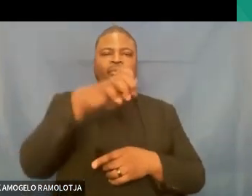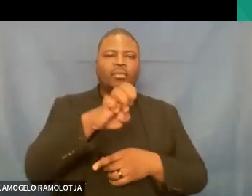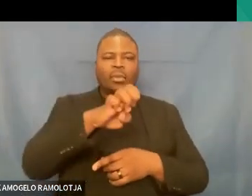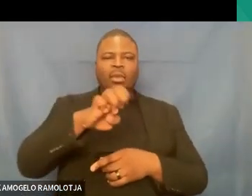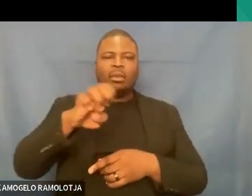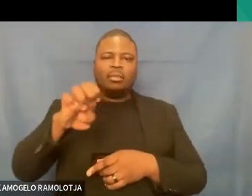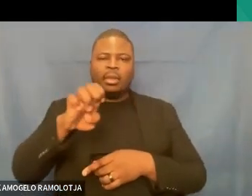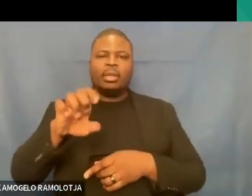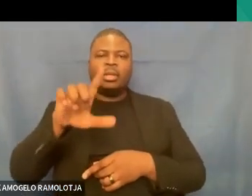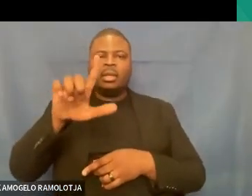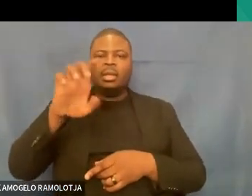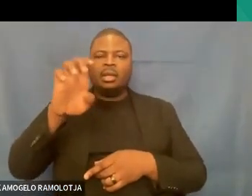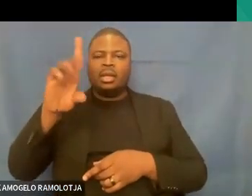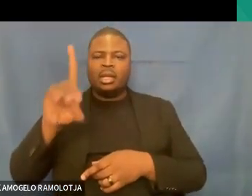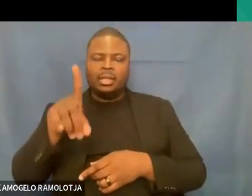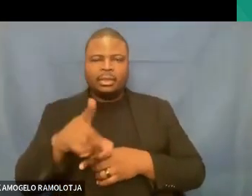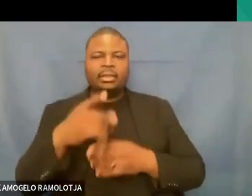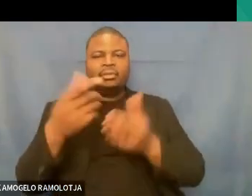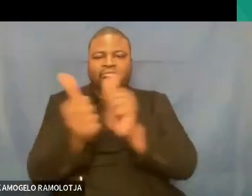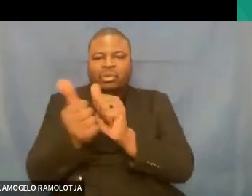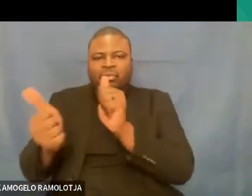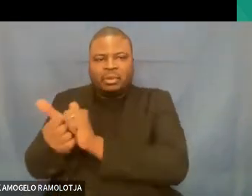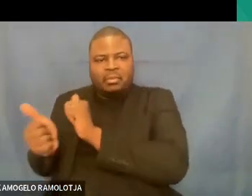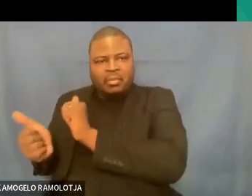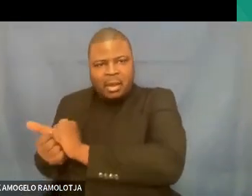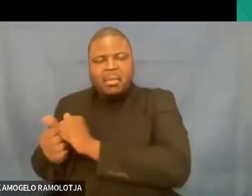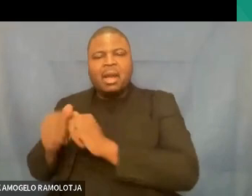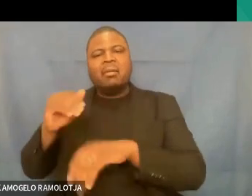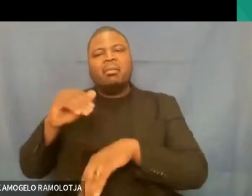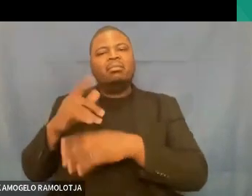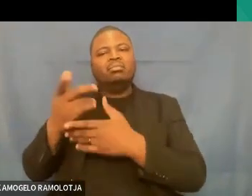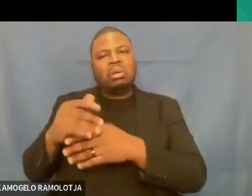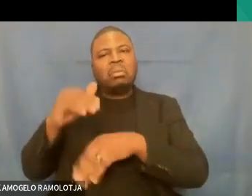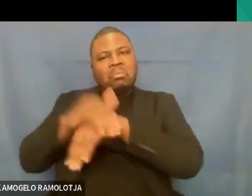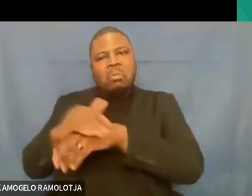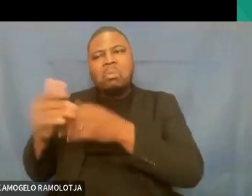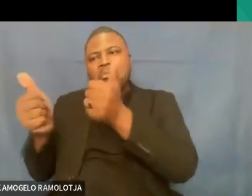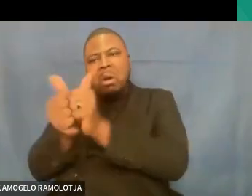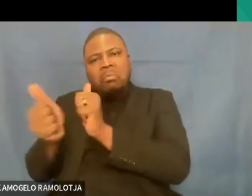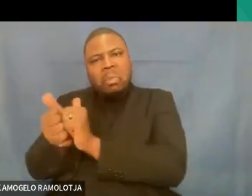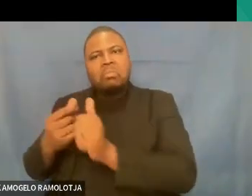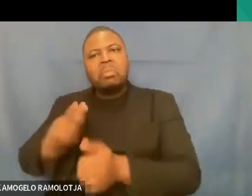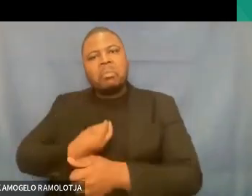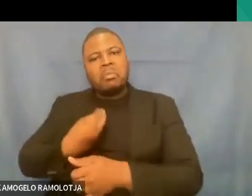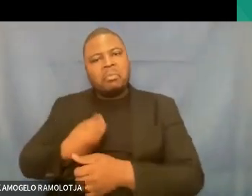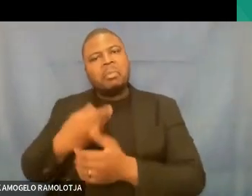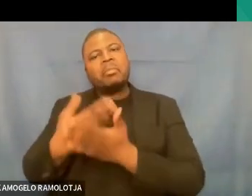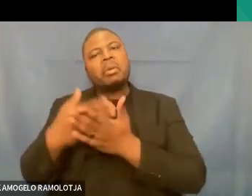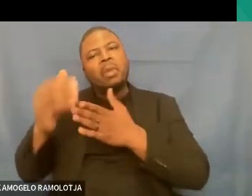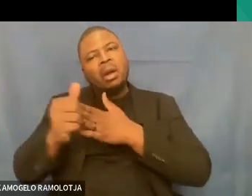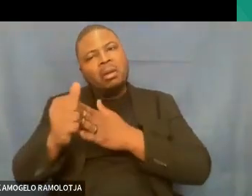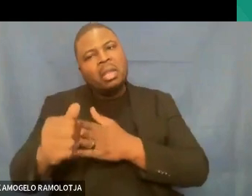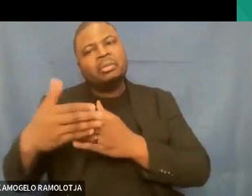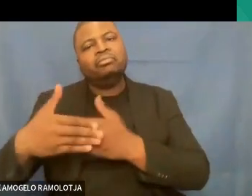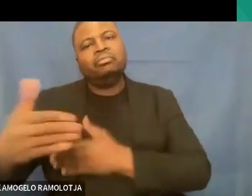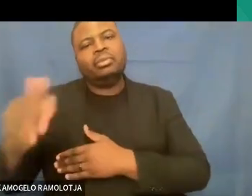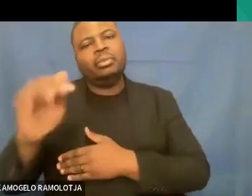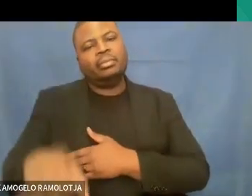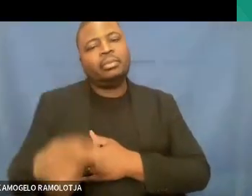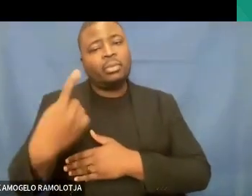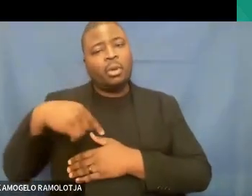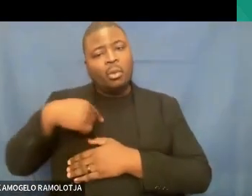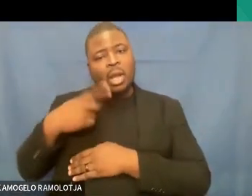seen this work quite well in the AYP program. So it is easy for us to integrate and adopt the